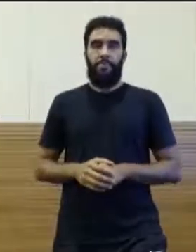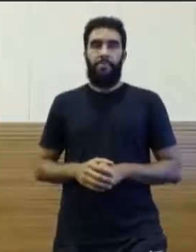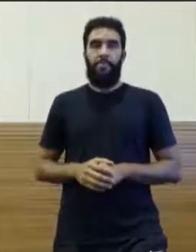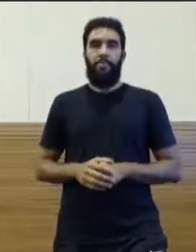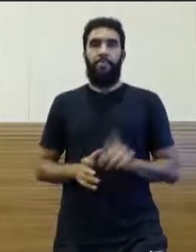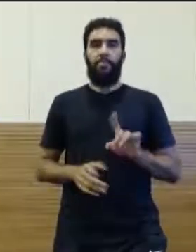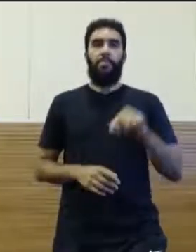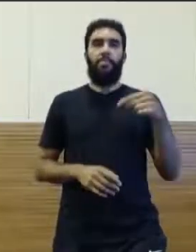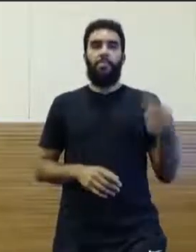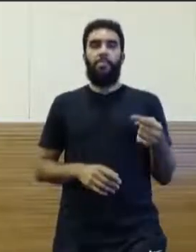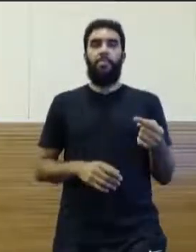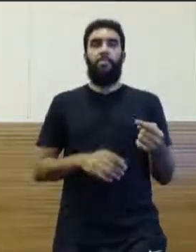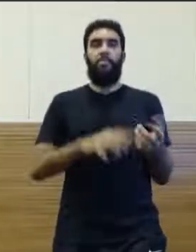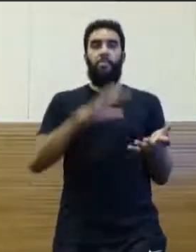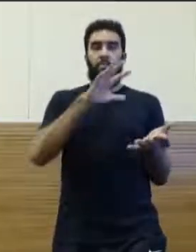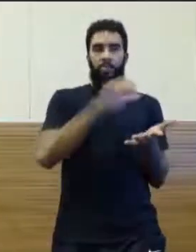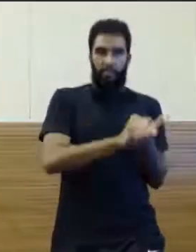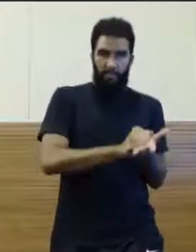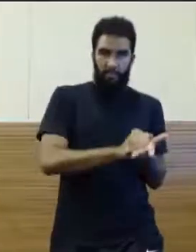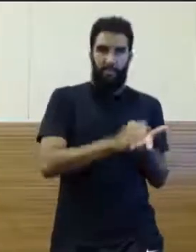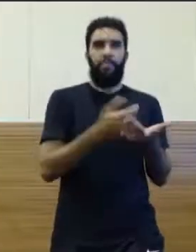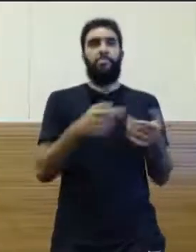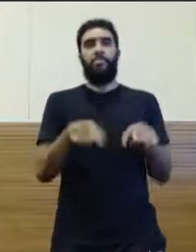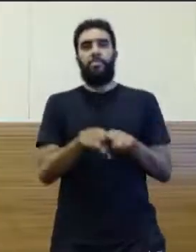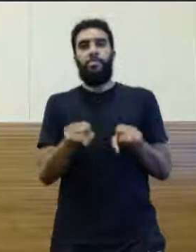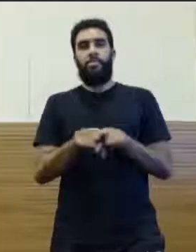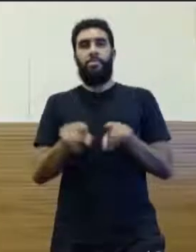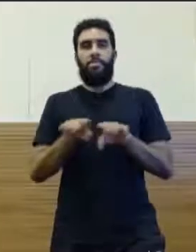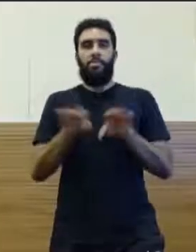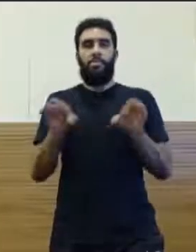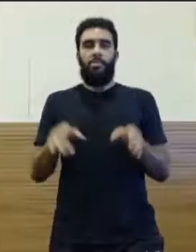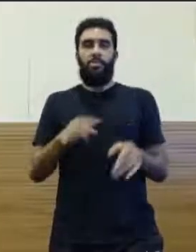the following step for implementation.